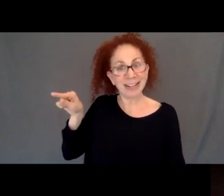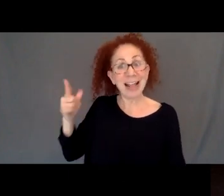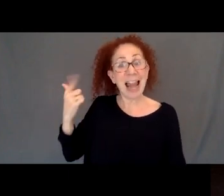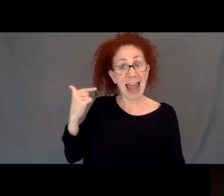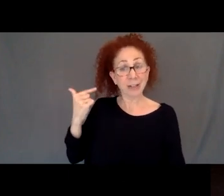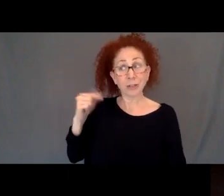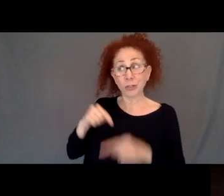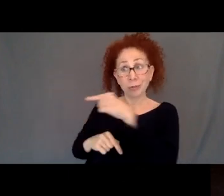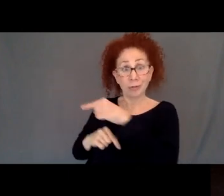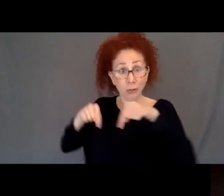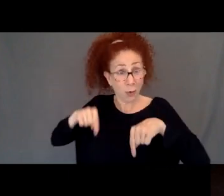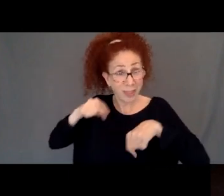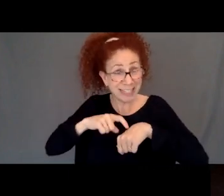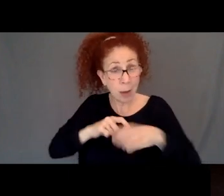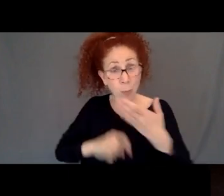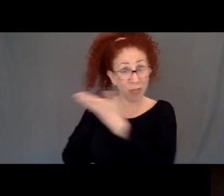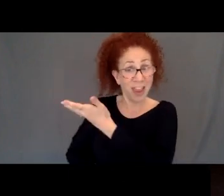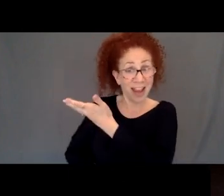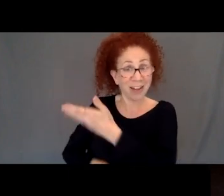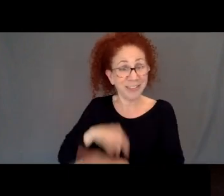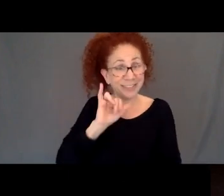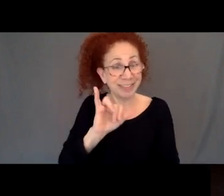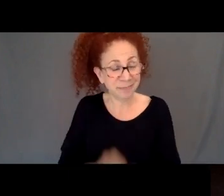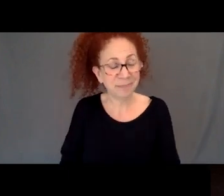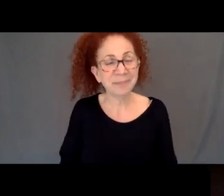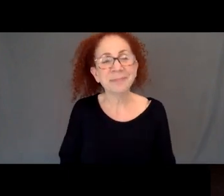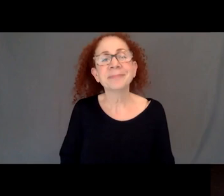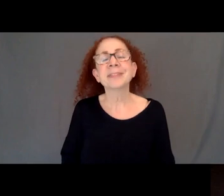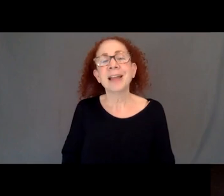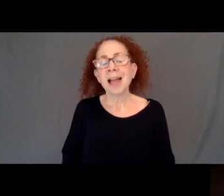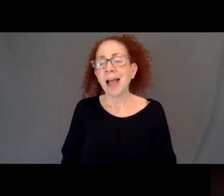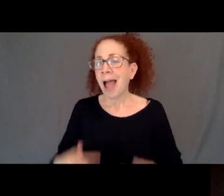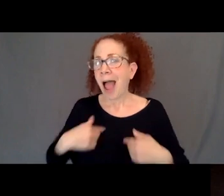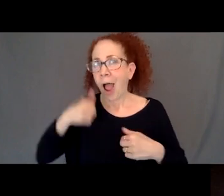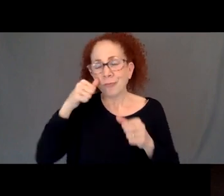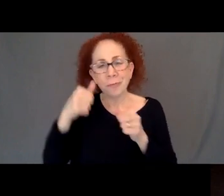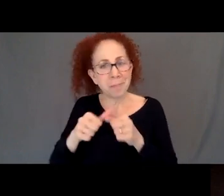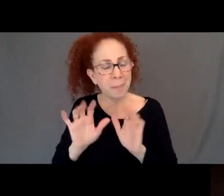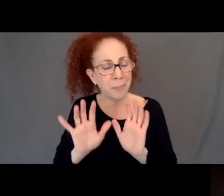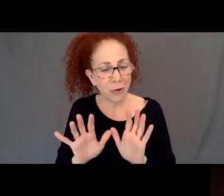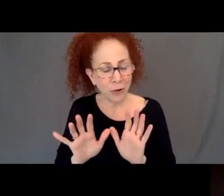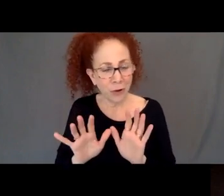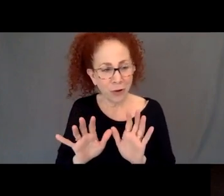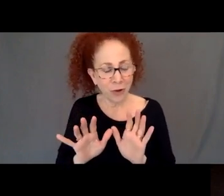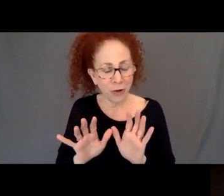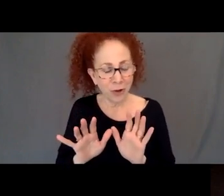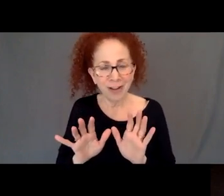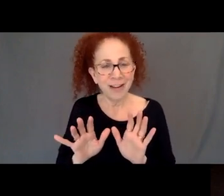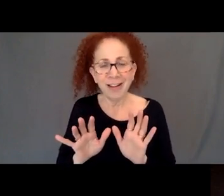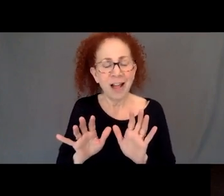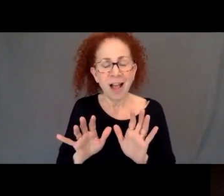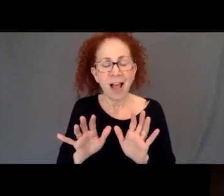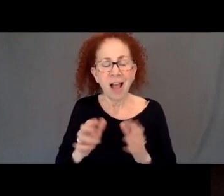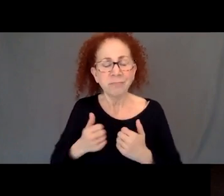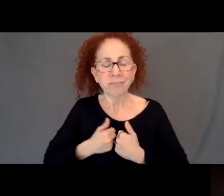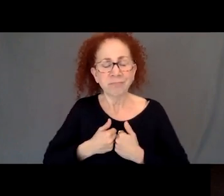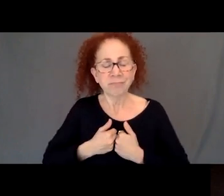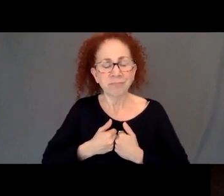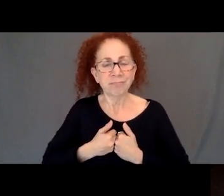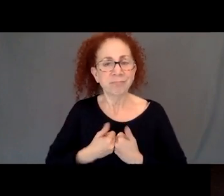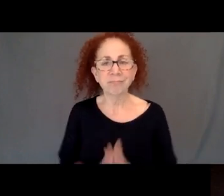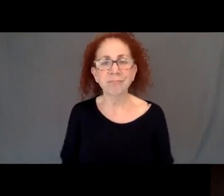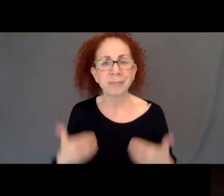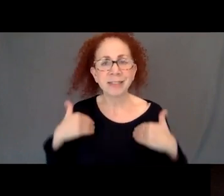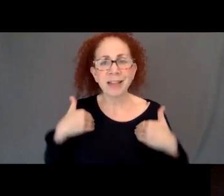last year during this time, yeah. And I just remember like just being so tired. And